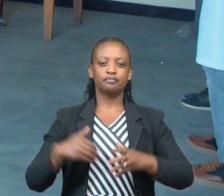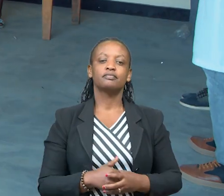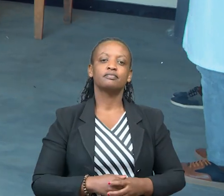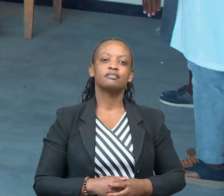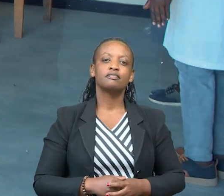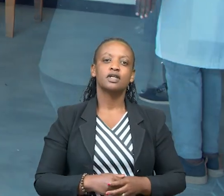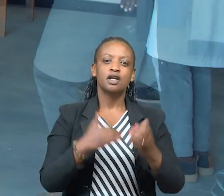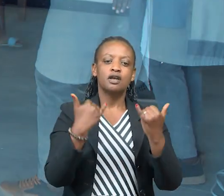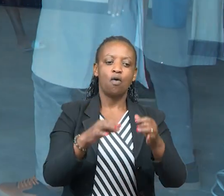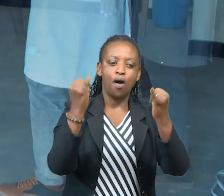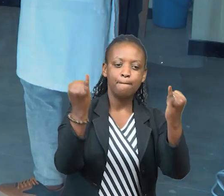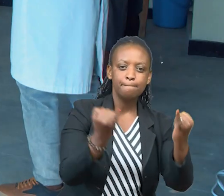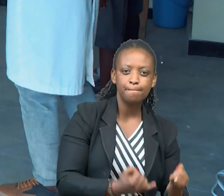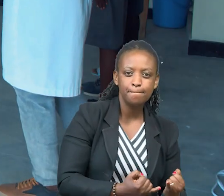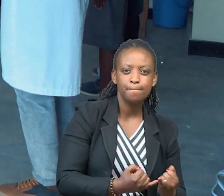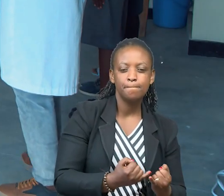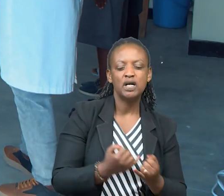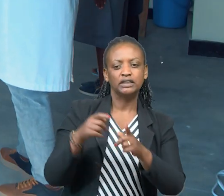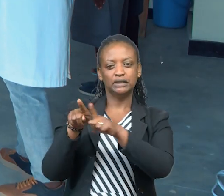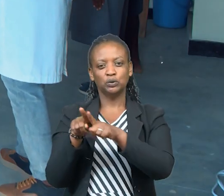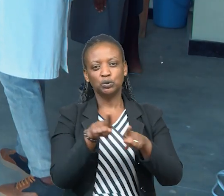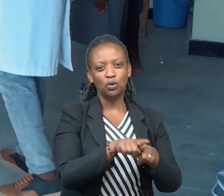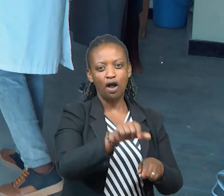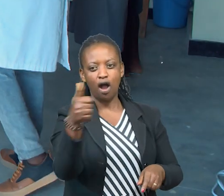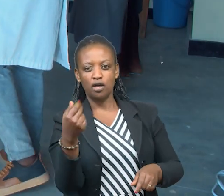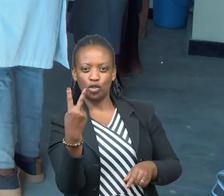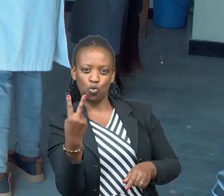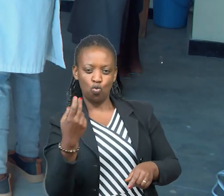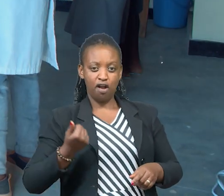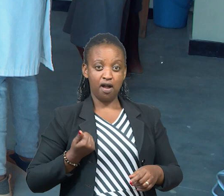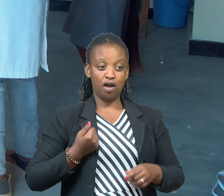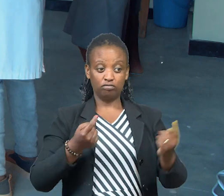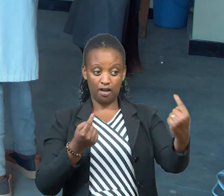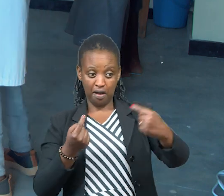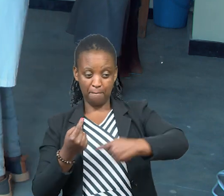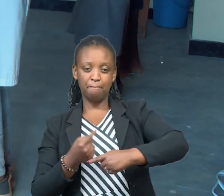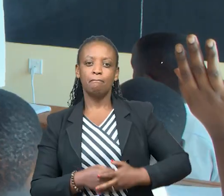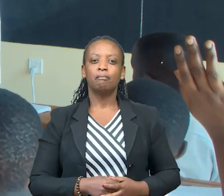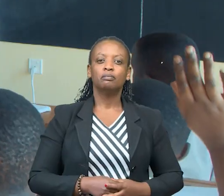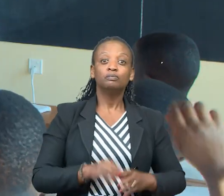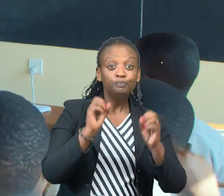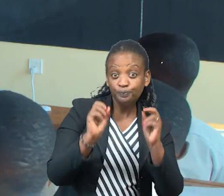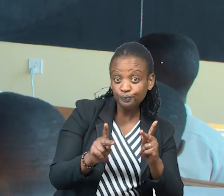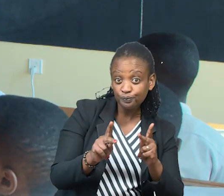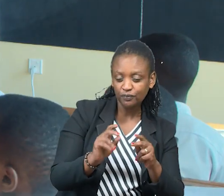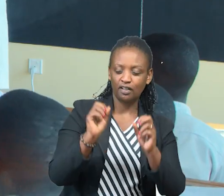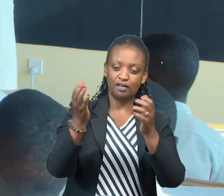line. Let me invite also other 2 girls.